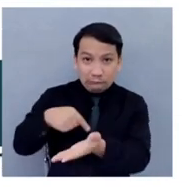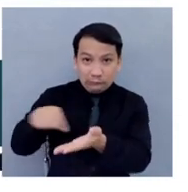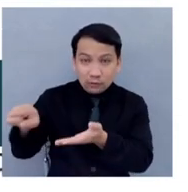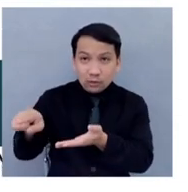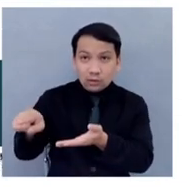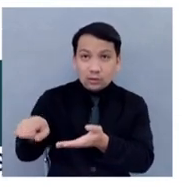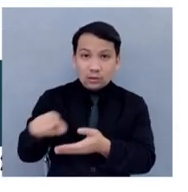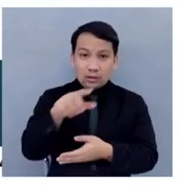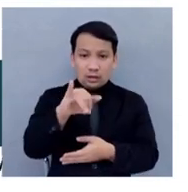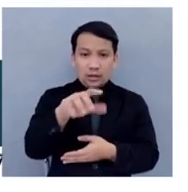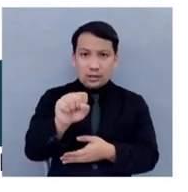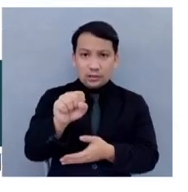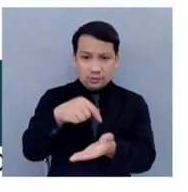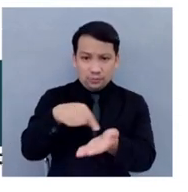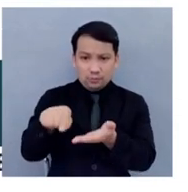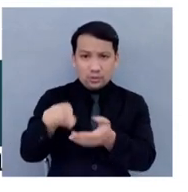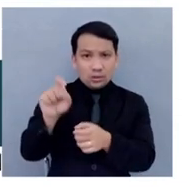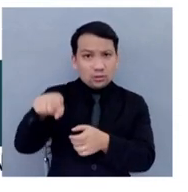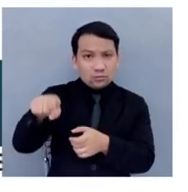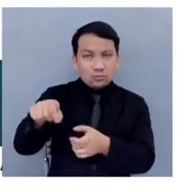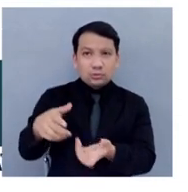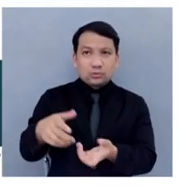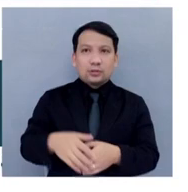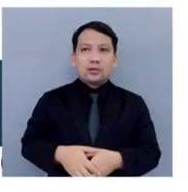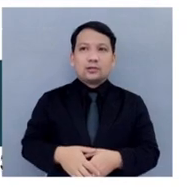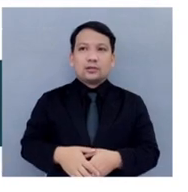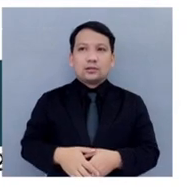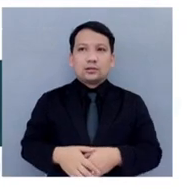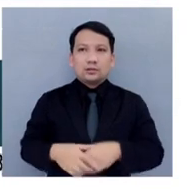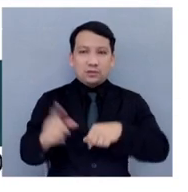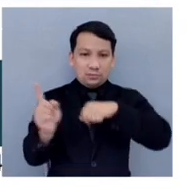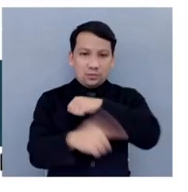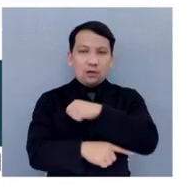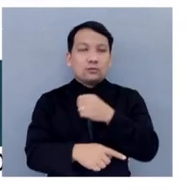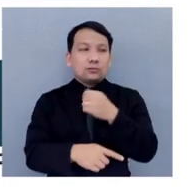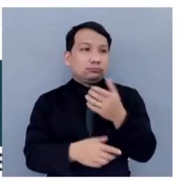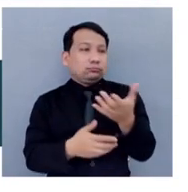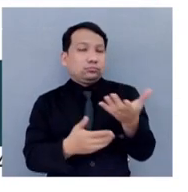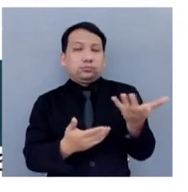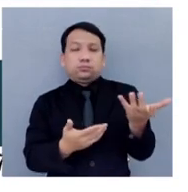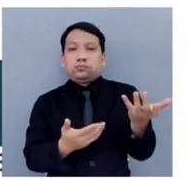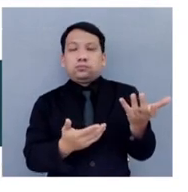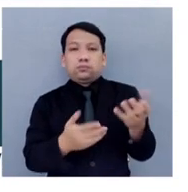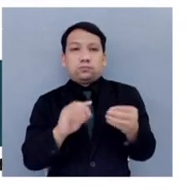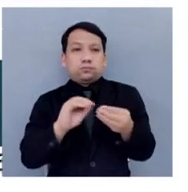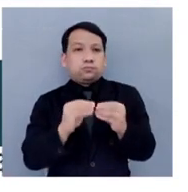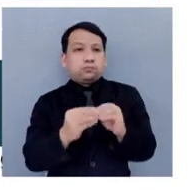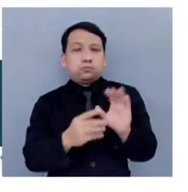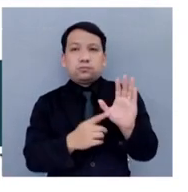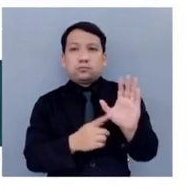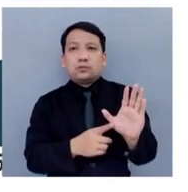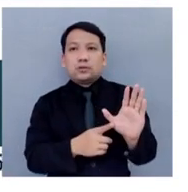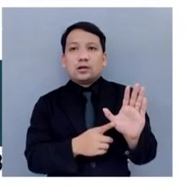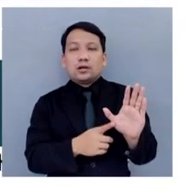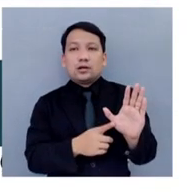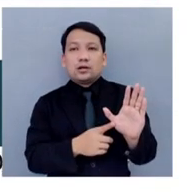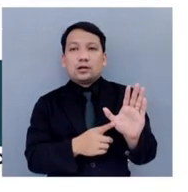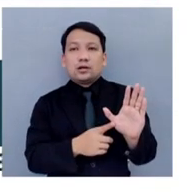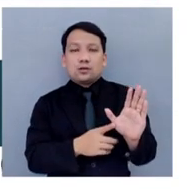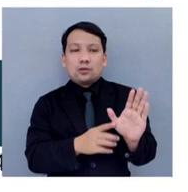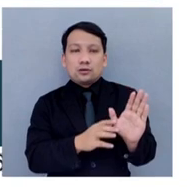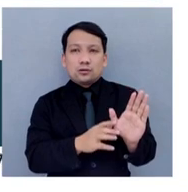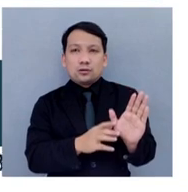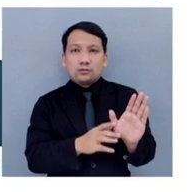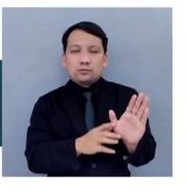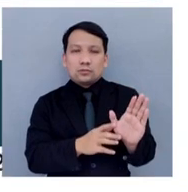ISR charges. It's actually quite laughable because, number one, they, by that admission, they're already saying